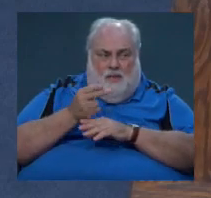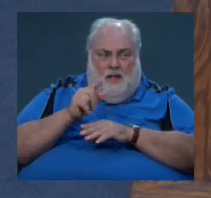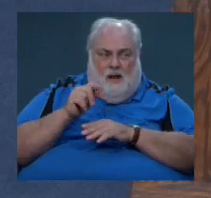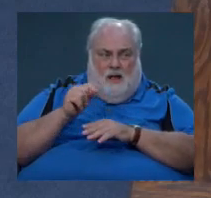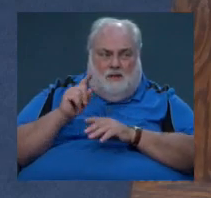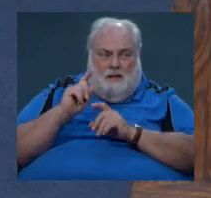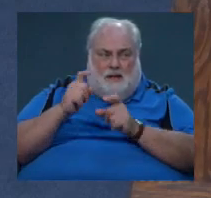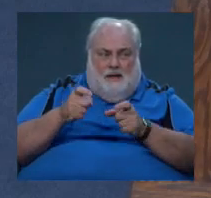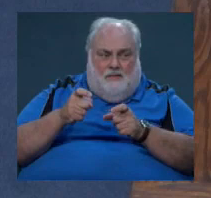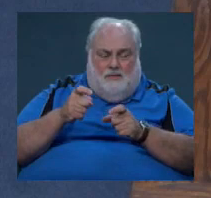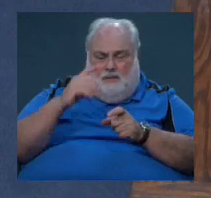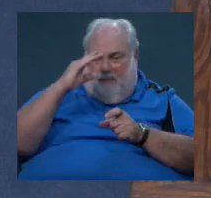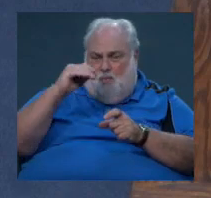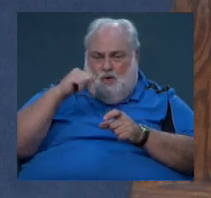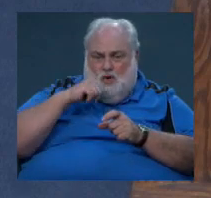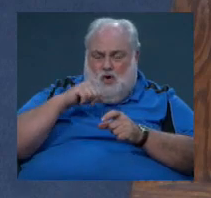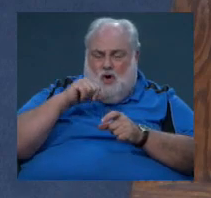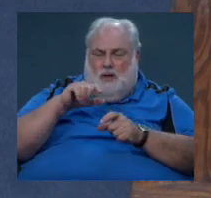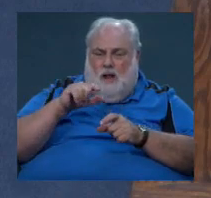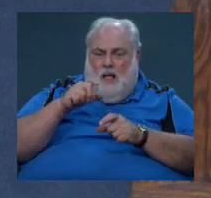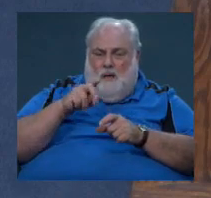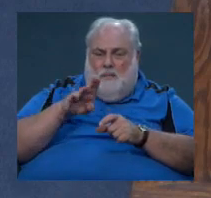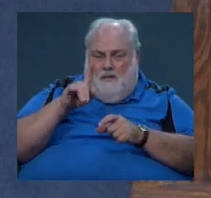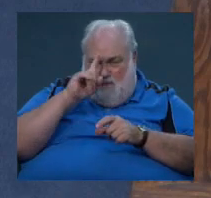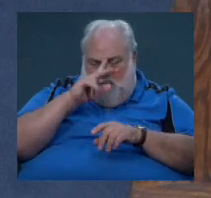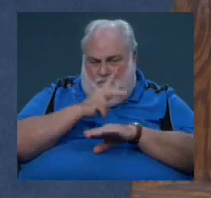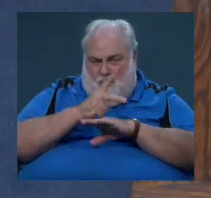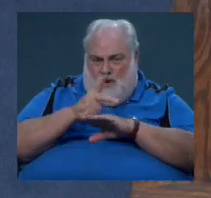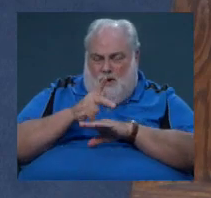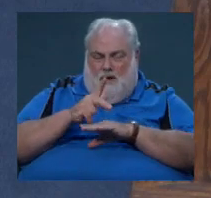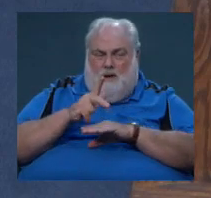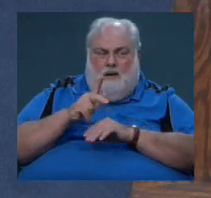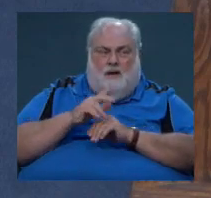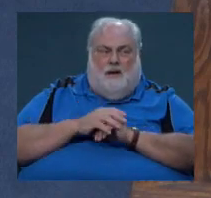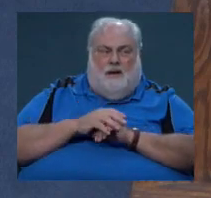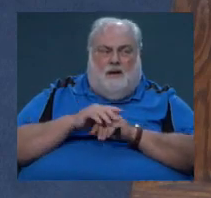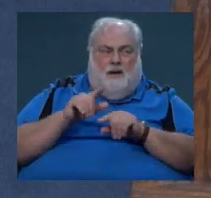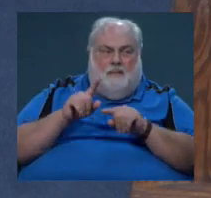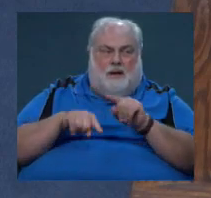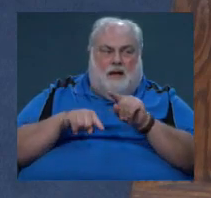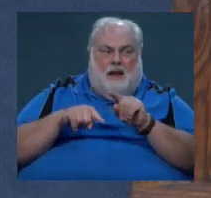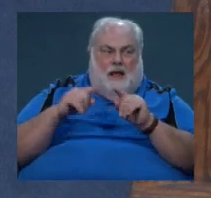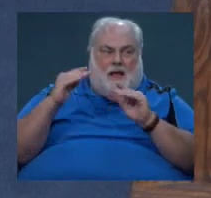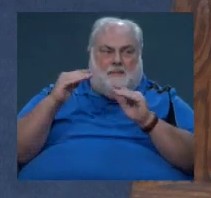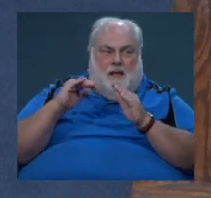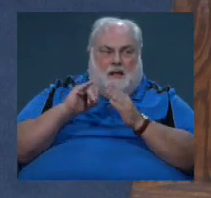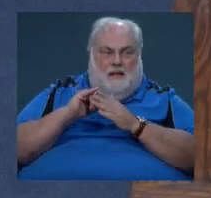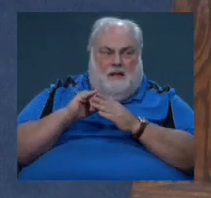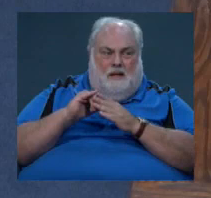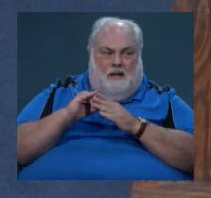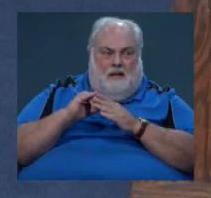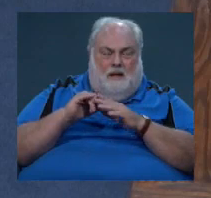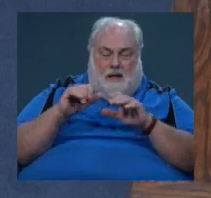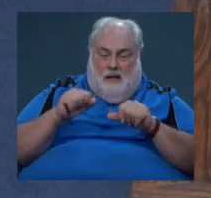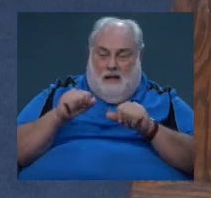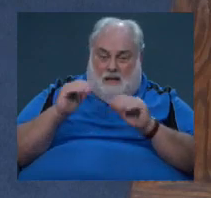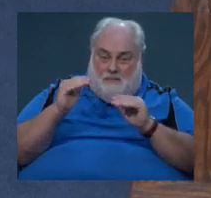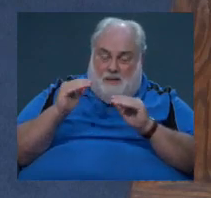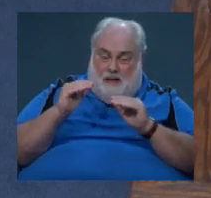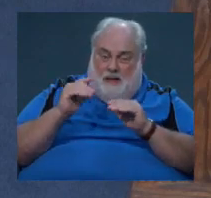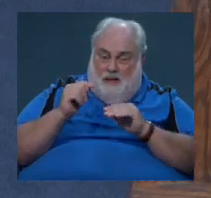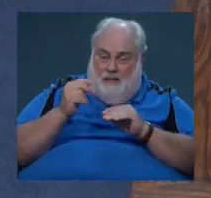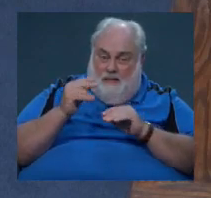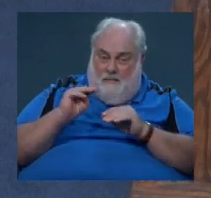would be to give it to the Boys and Girls Club for parking at the Little League field, but we can't expect them to do that. But I can expect